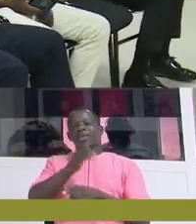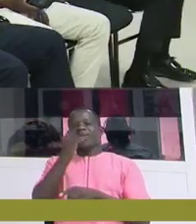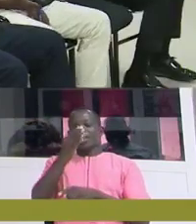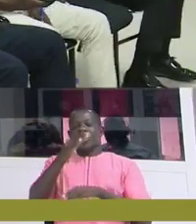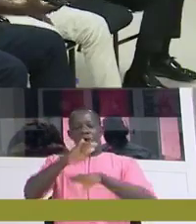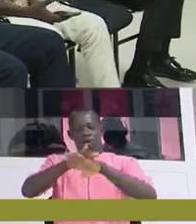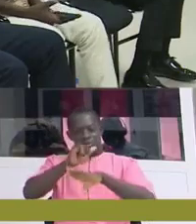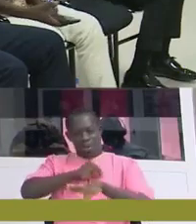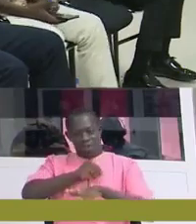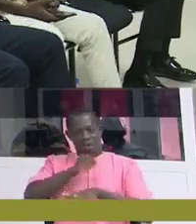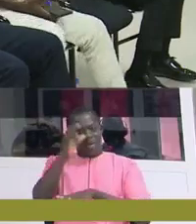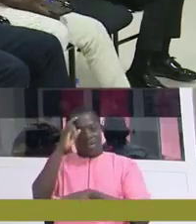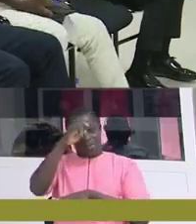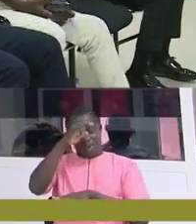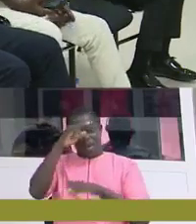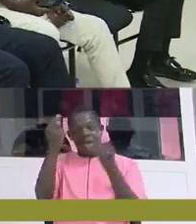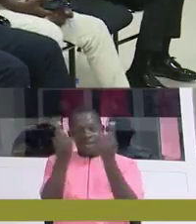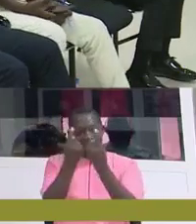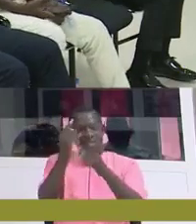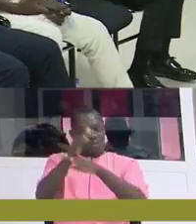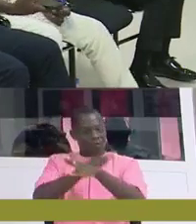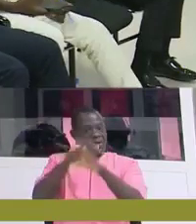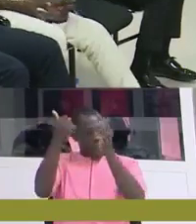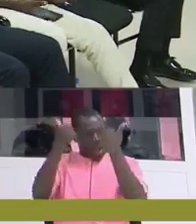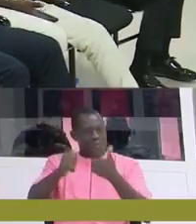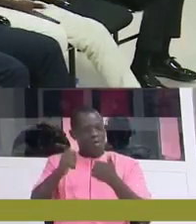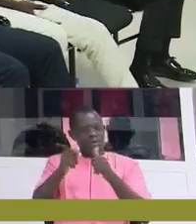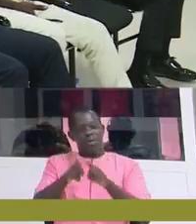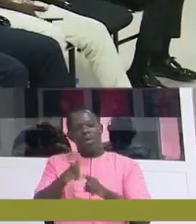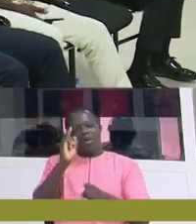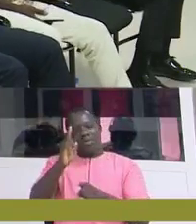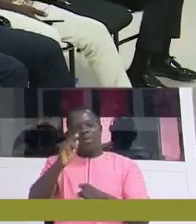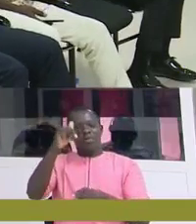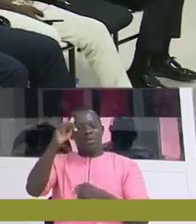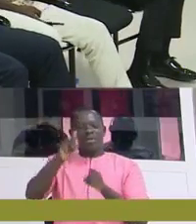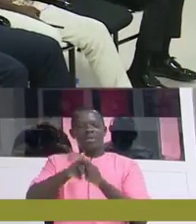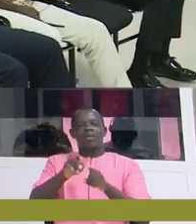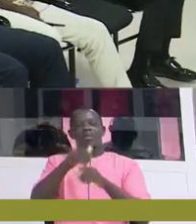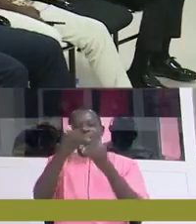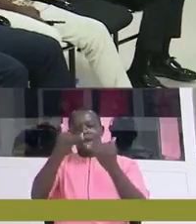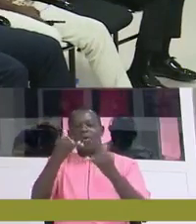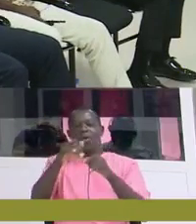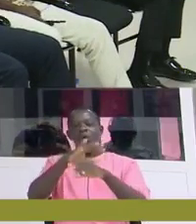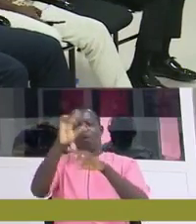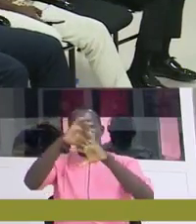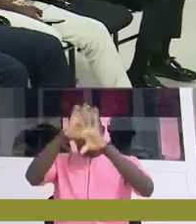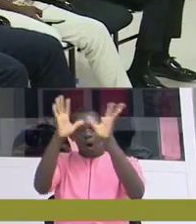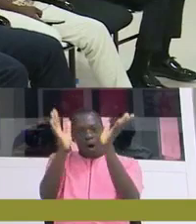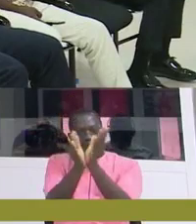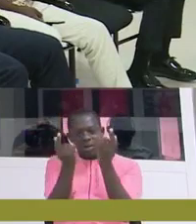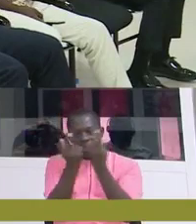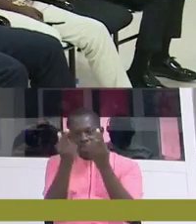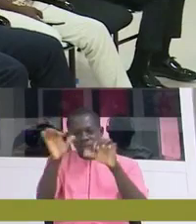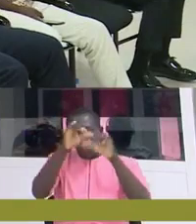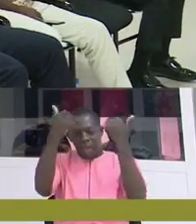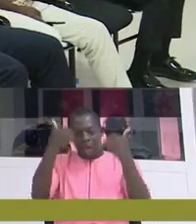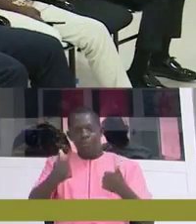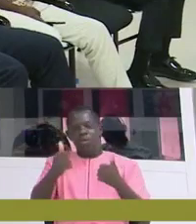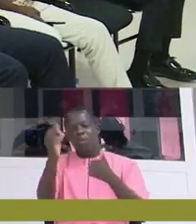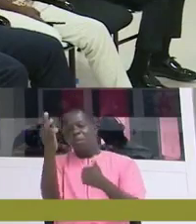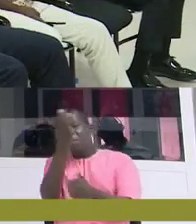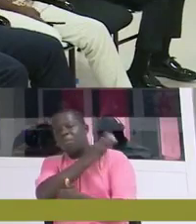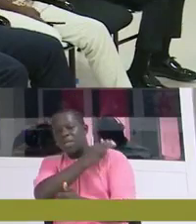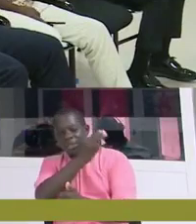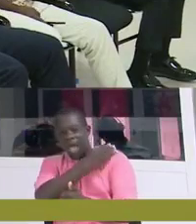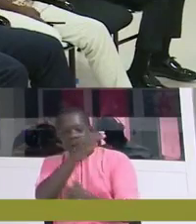said in my mind, things used to happen, but the mother of everything has happened today. Musa. I said